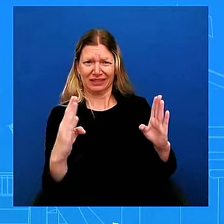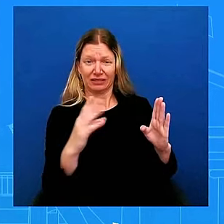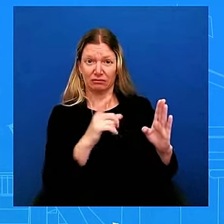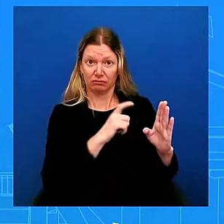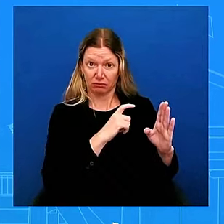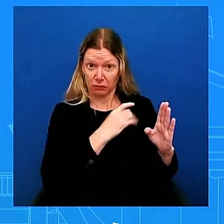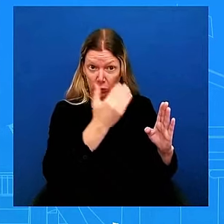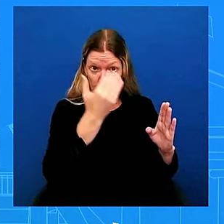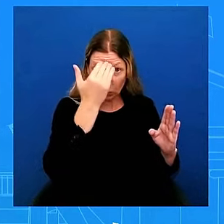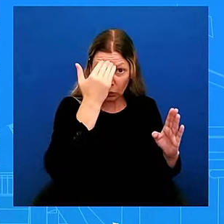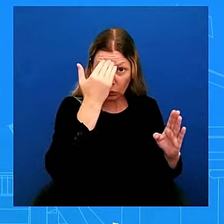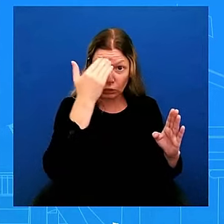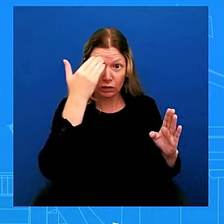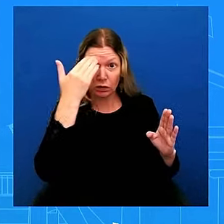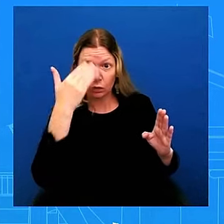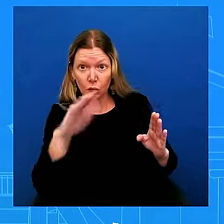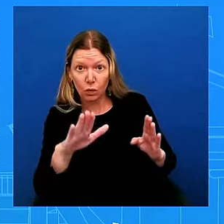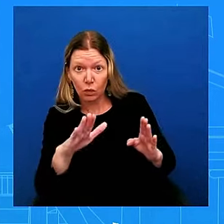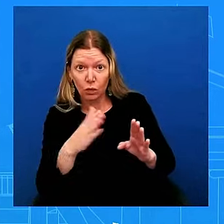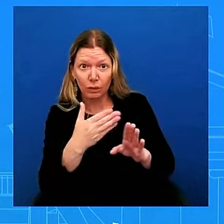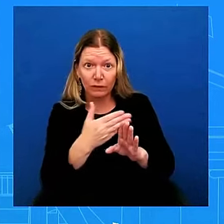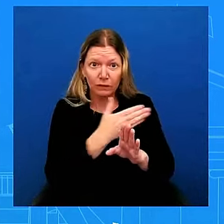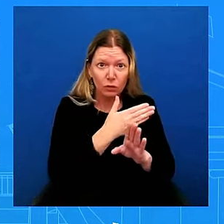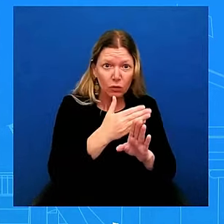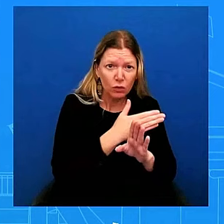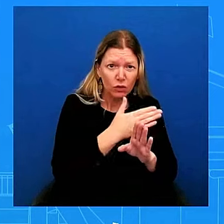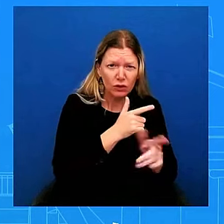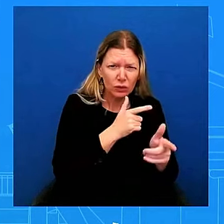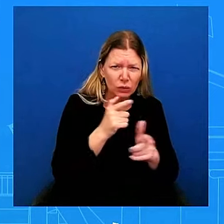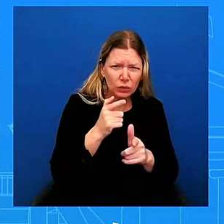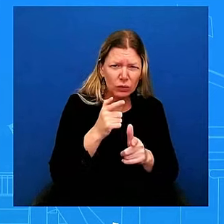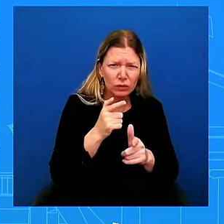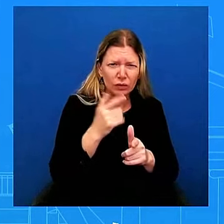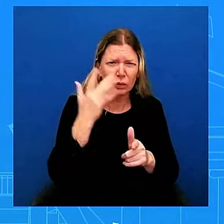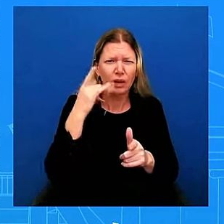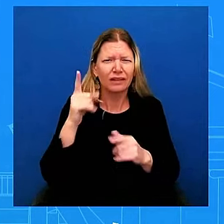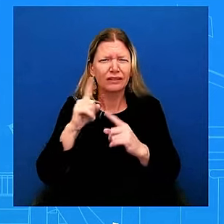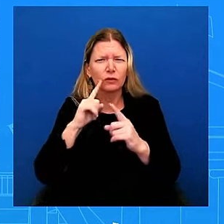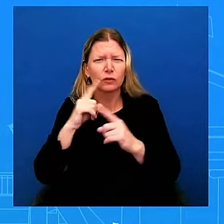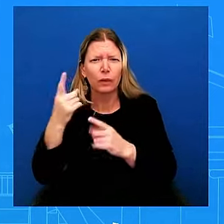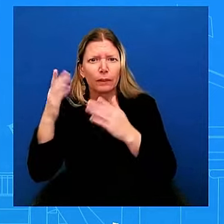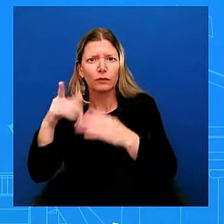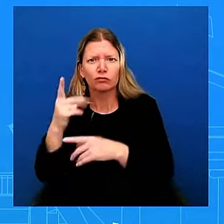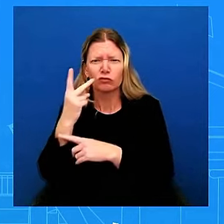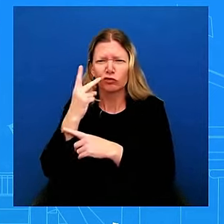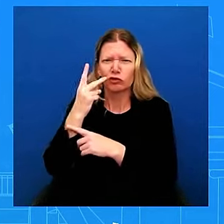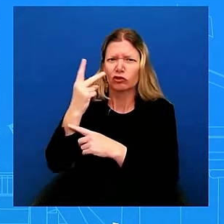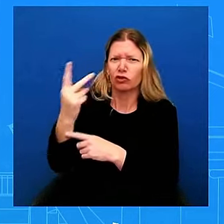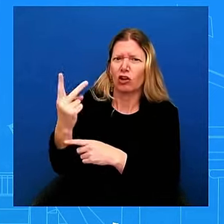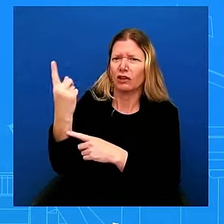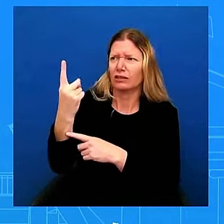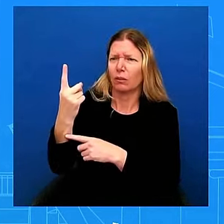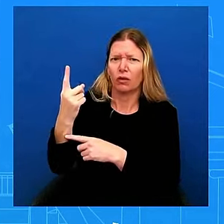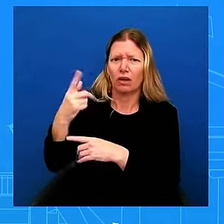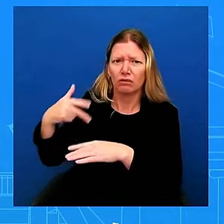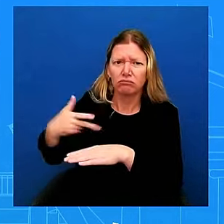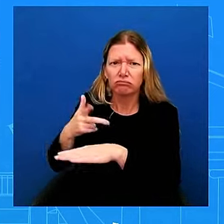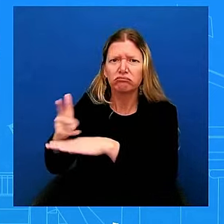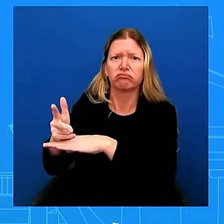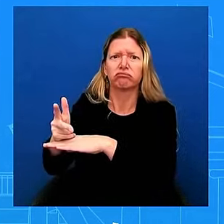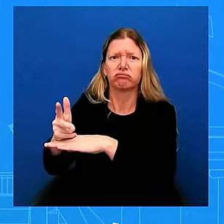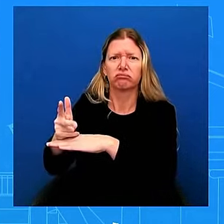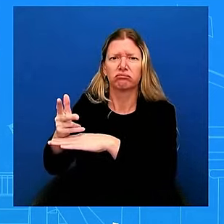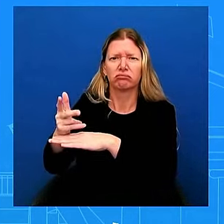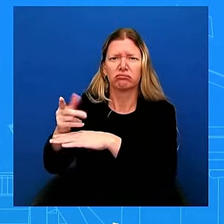an individual who said that he saw somebody crawling up the building, and we're still a little unclear on the timeline of how that information was